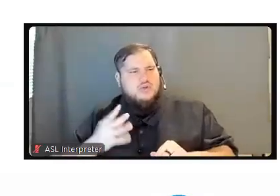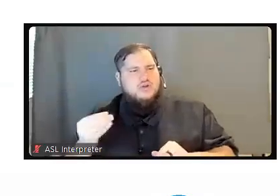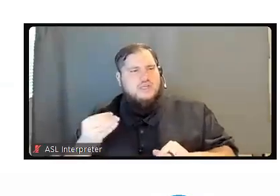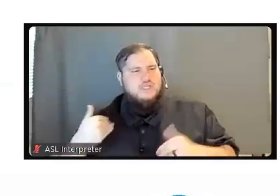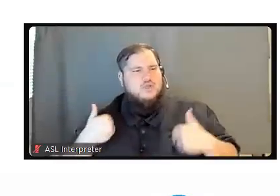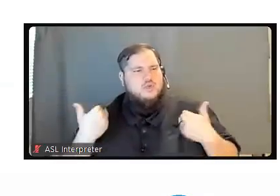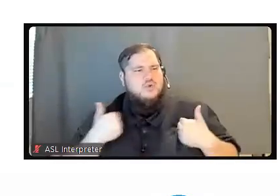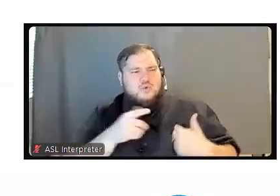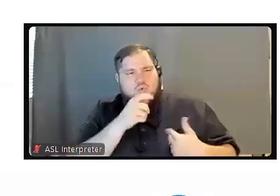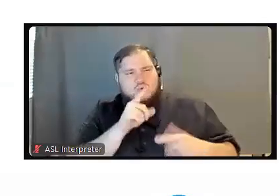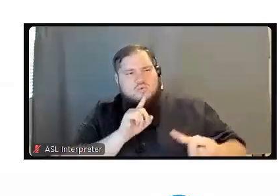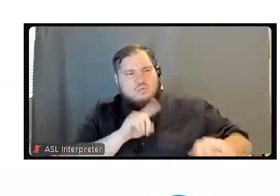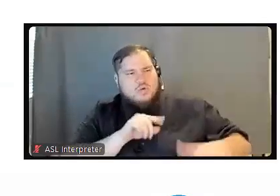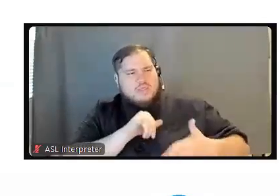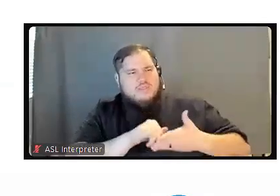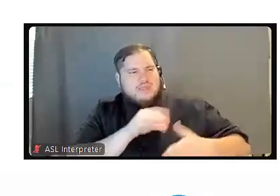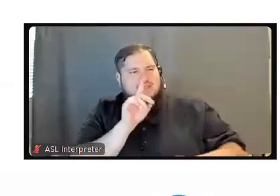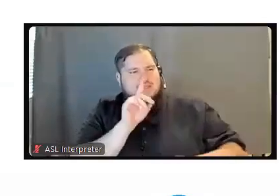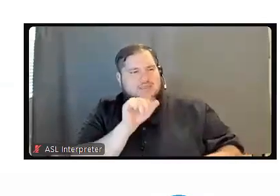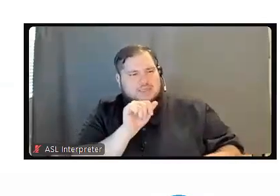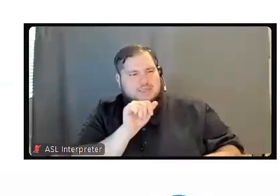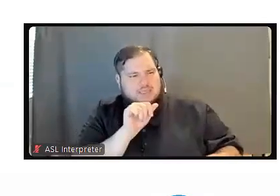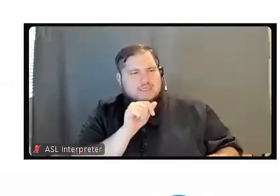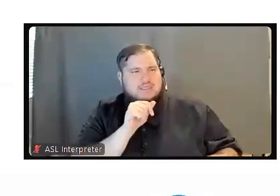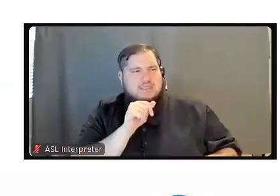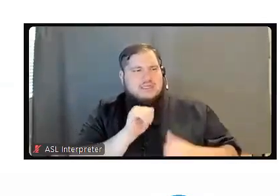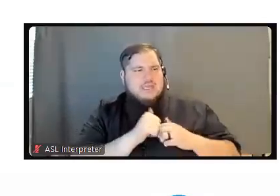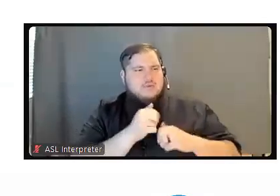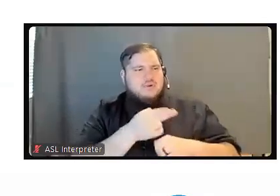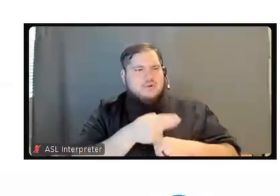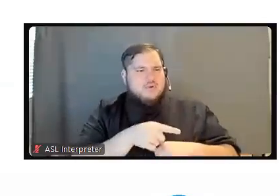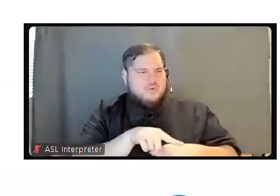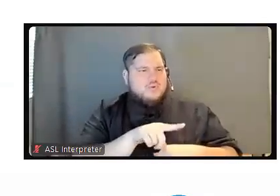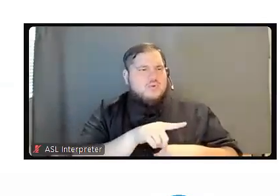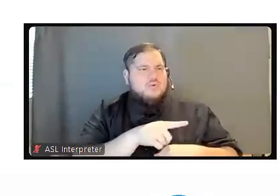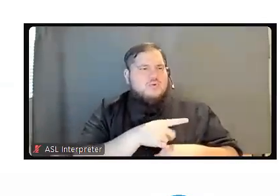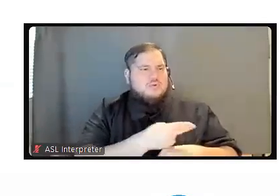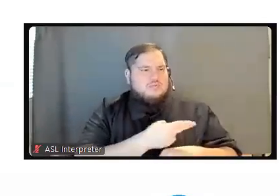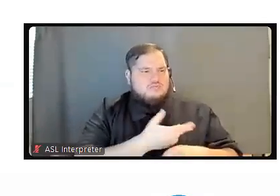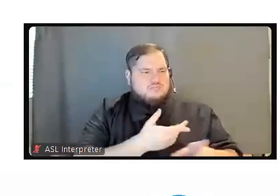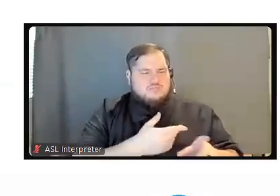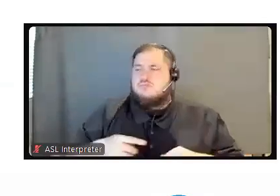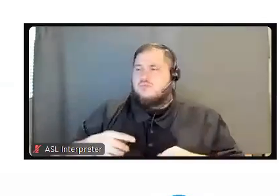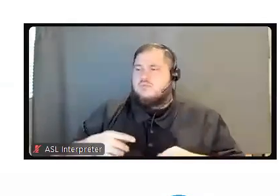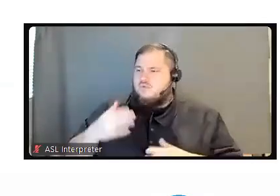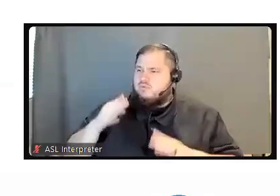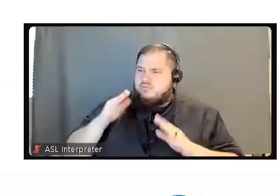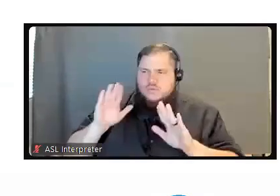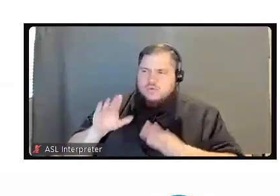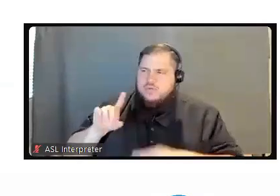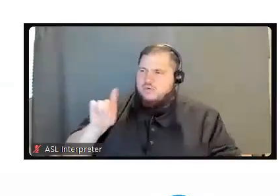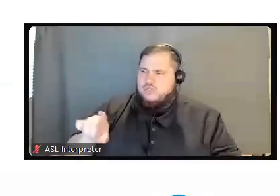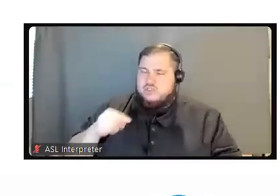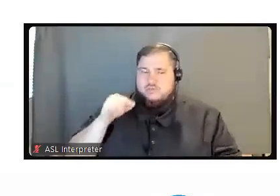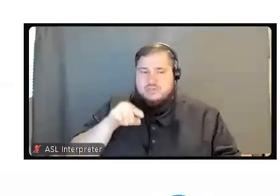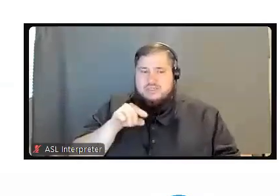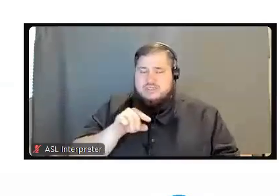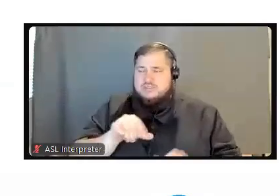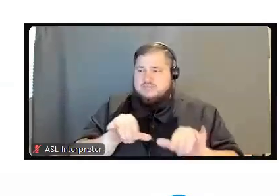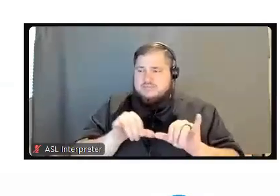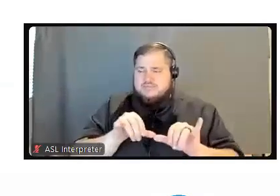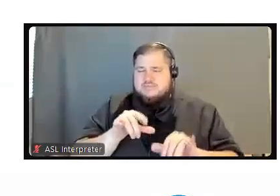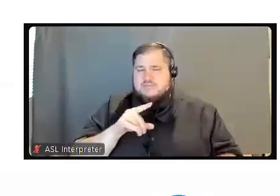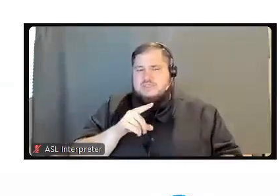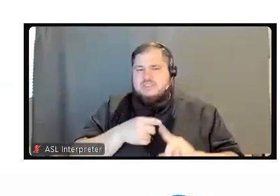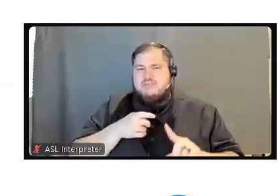that data and how are you guys receiving that on the children and youth side? Great question. So for this metric specifically, the data comes